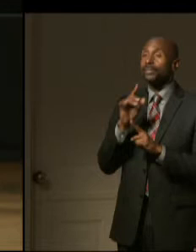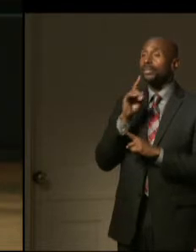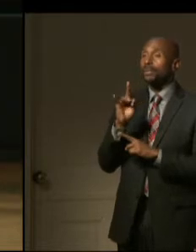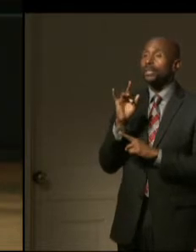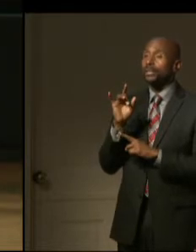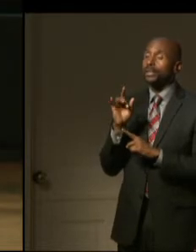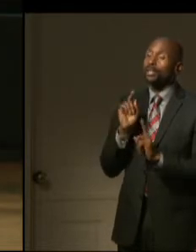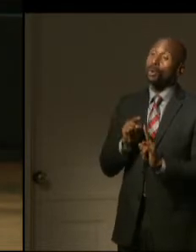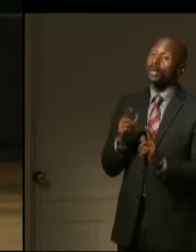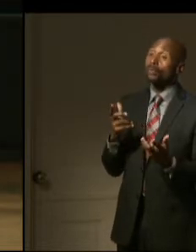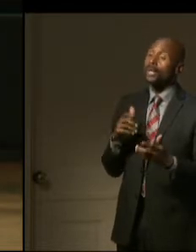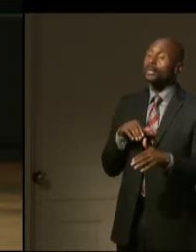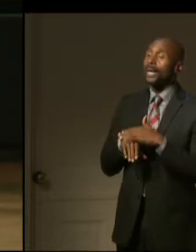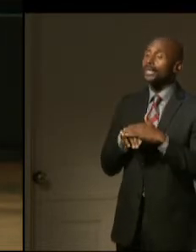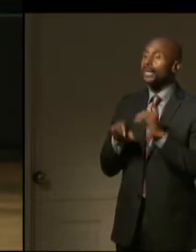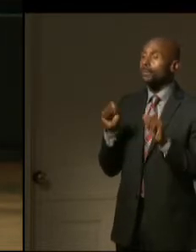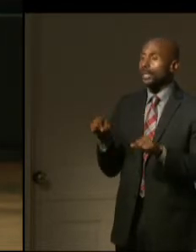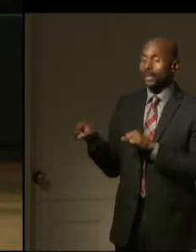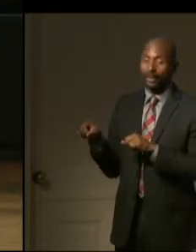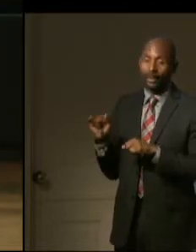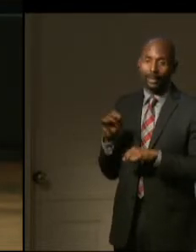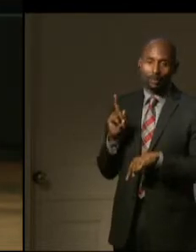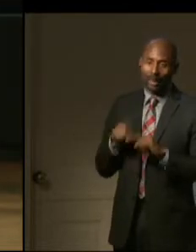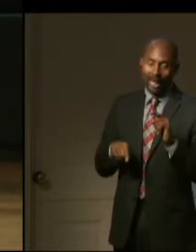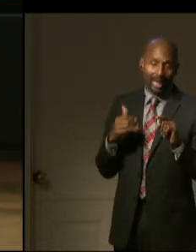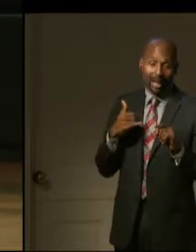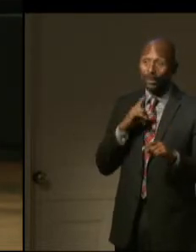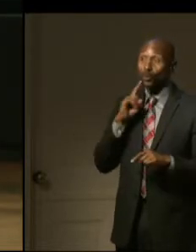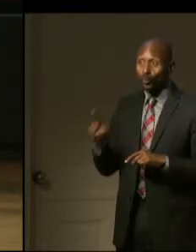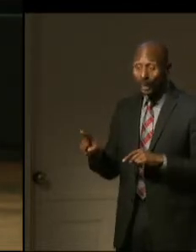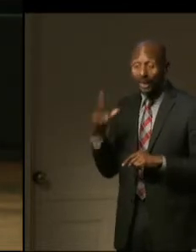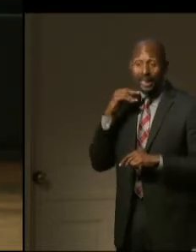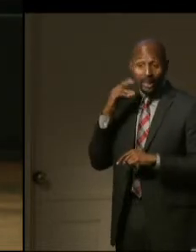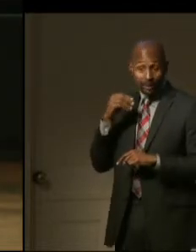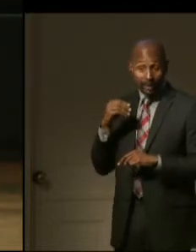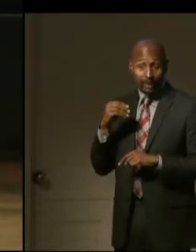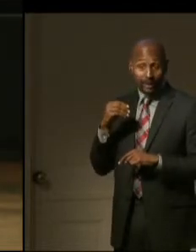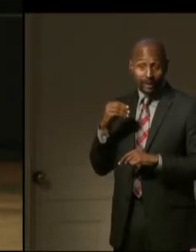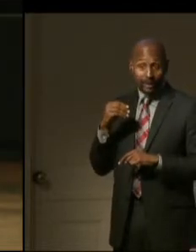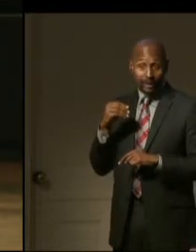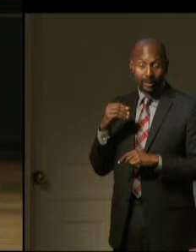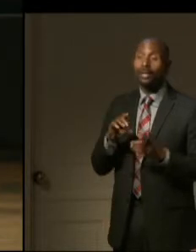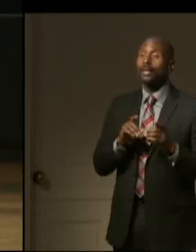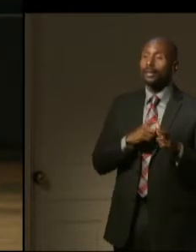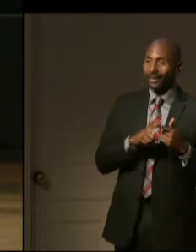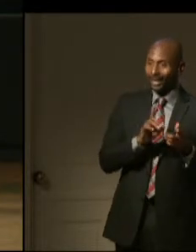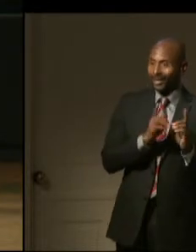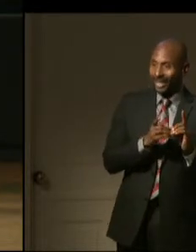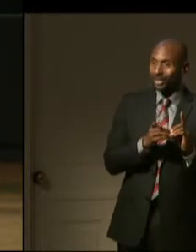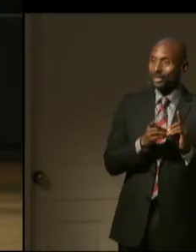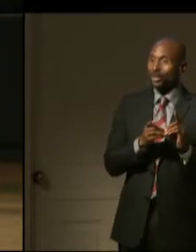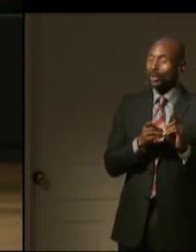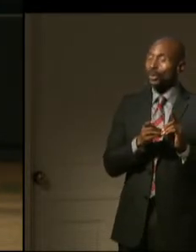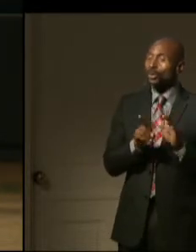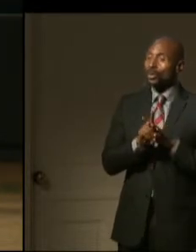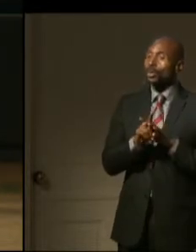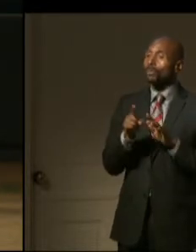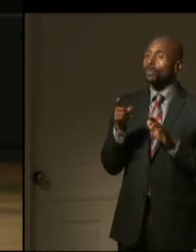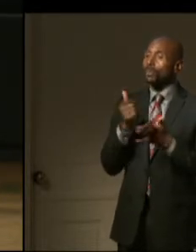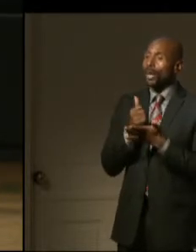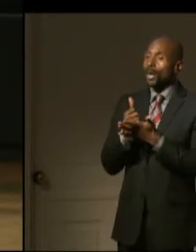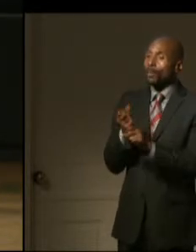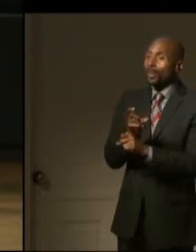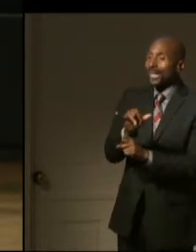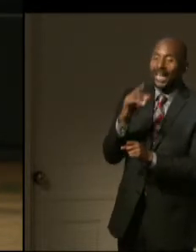about accessibility. And if you can't have that real experience, digital comes in to try and make it as real as